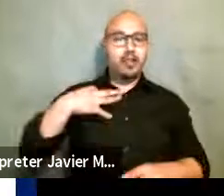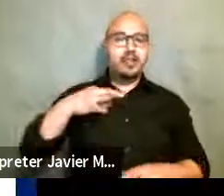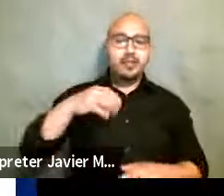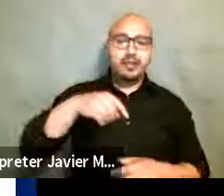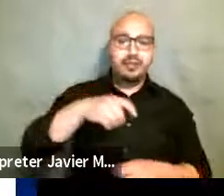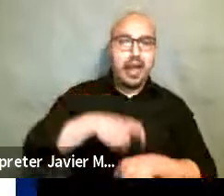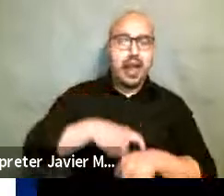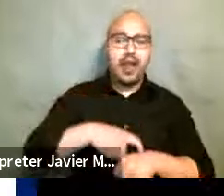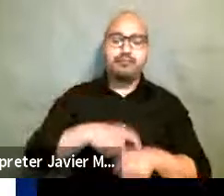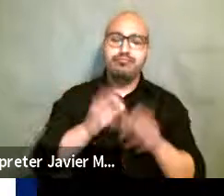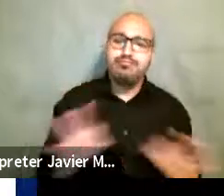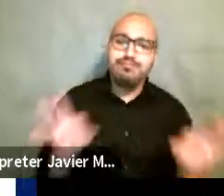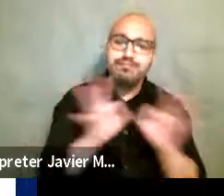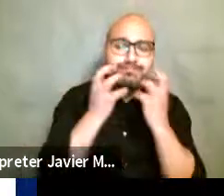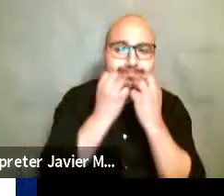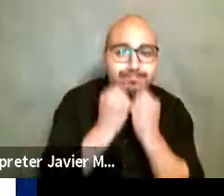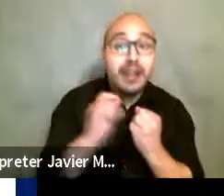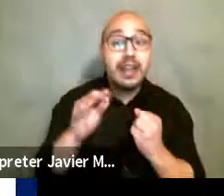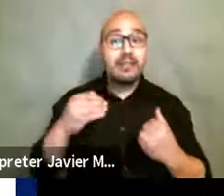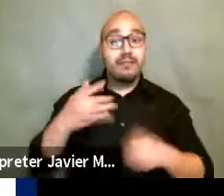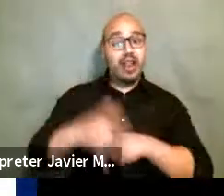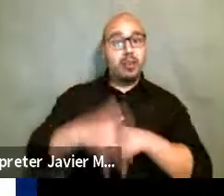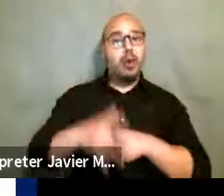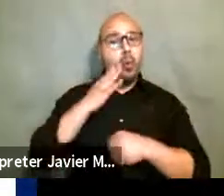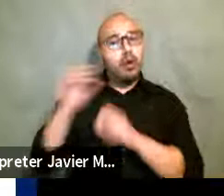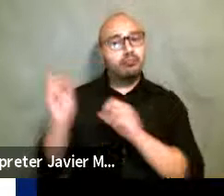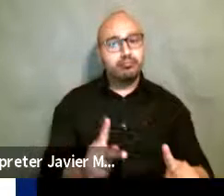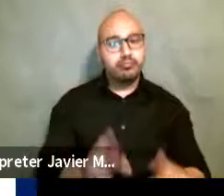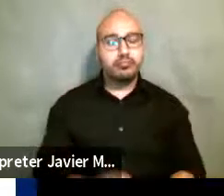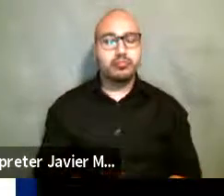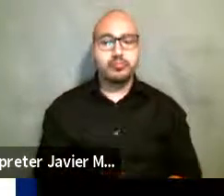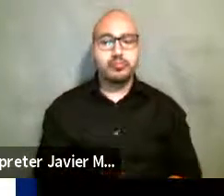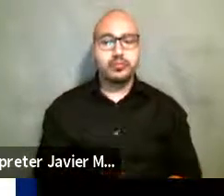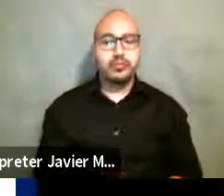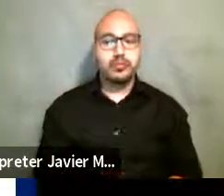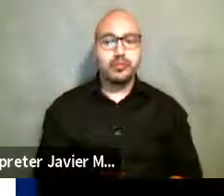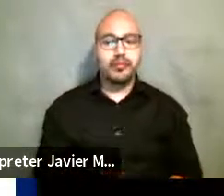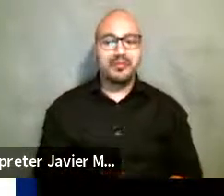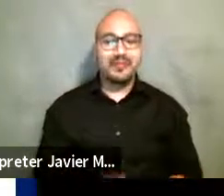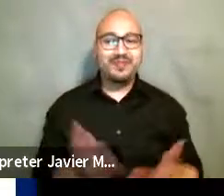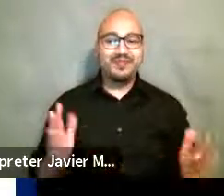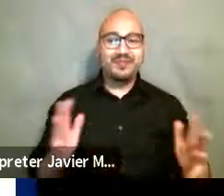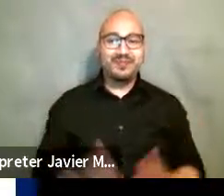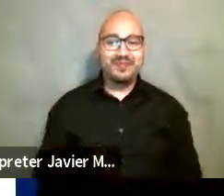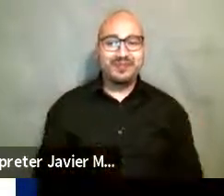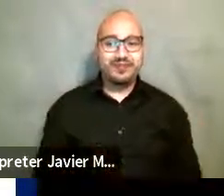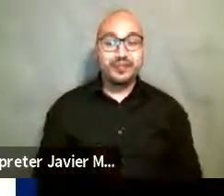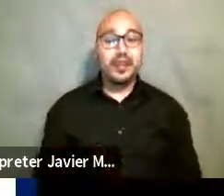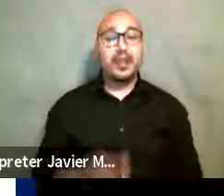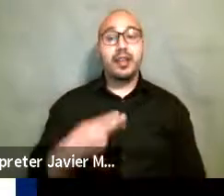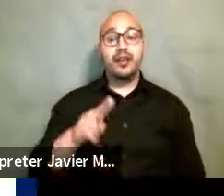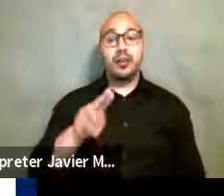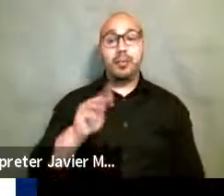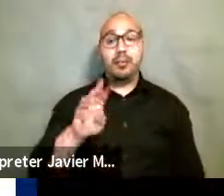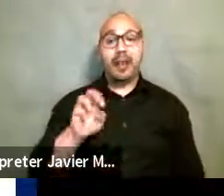could find the time, have said that they would want to return. That's it. Humberto, thank you so